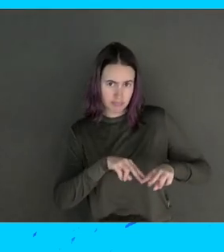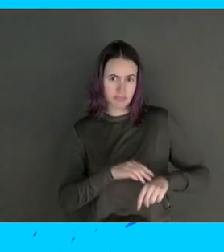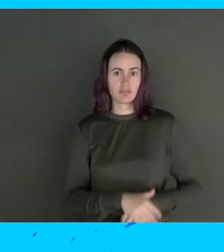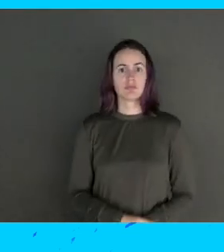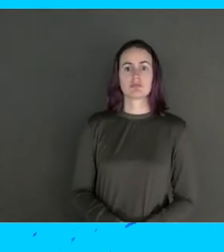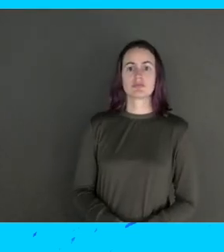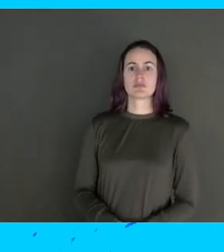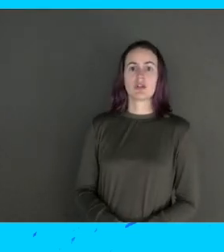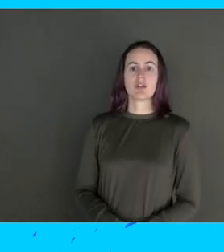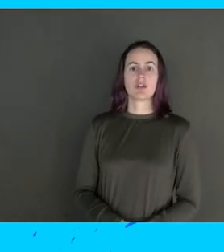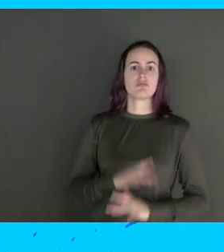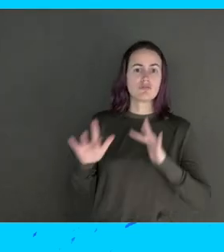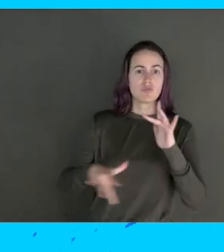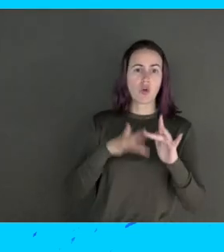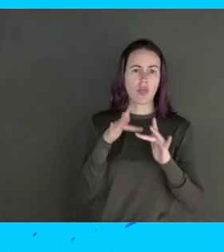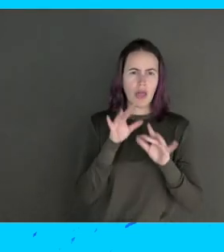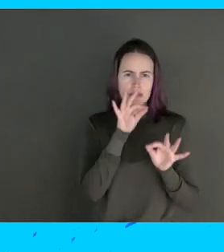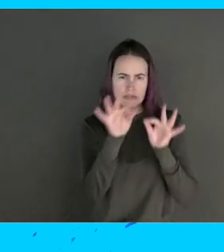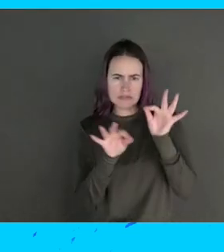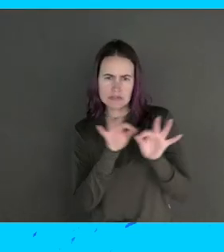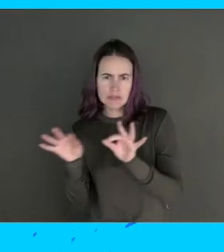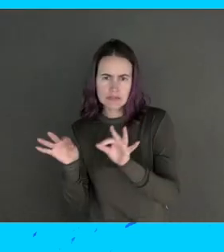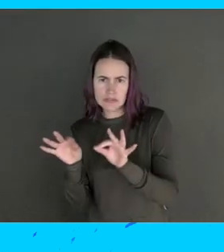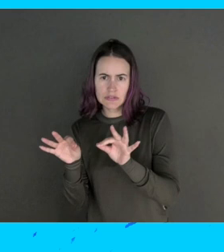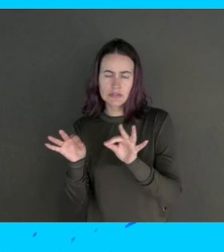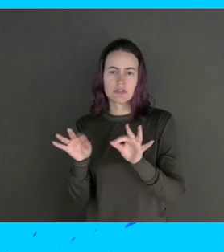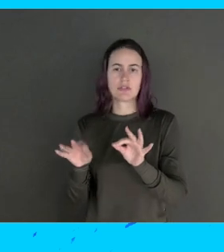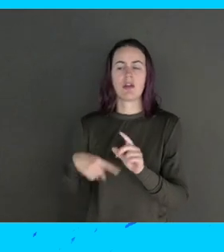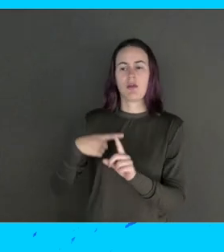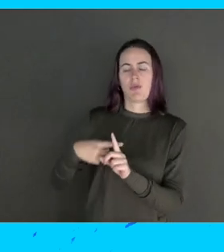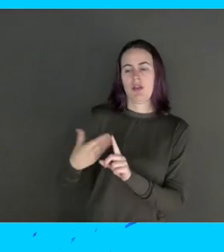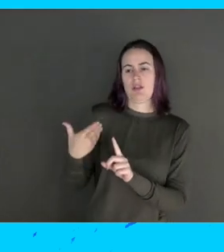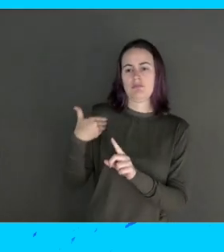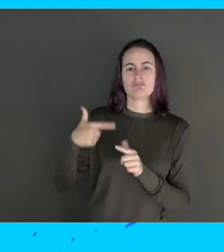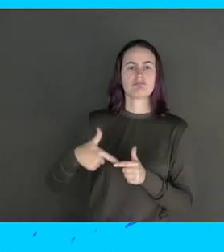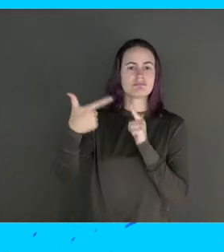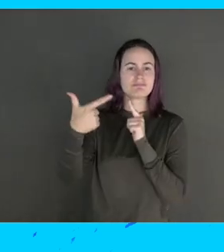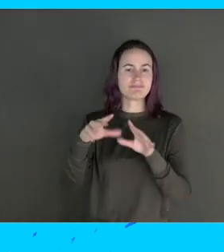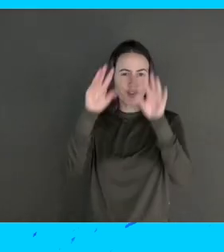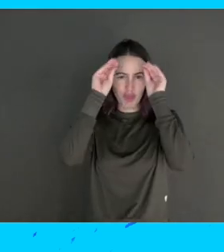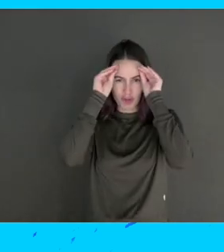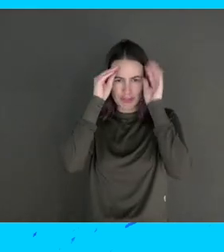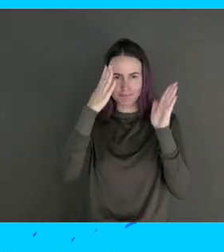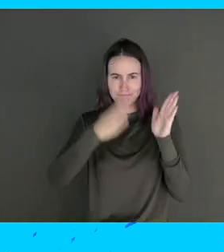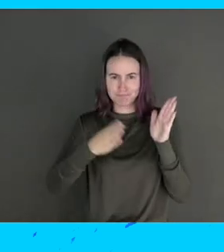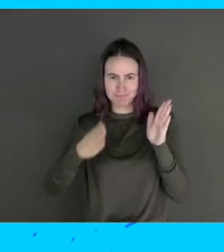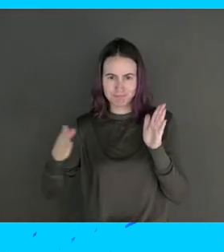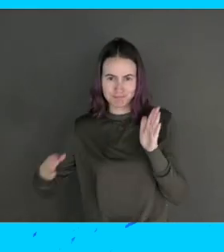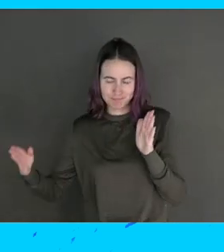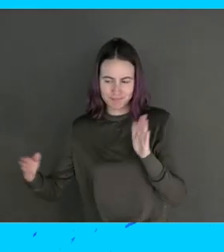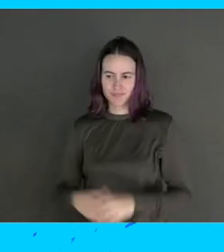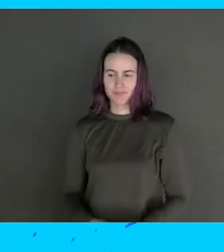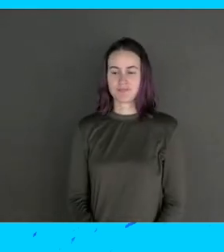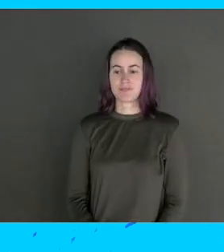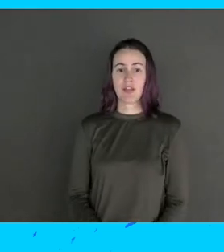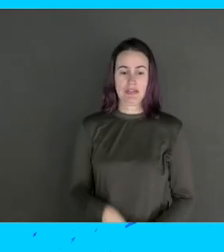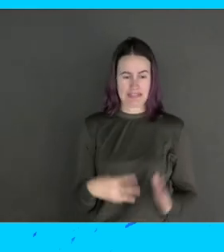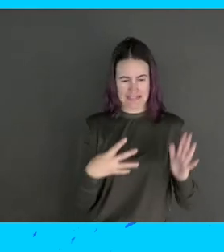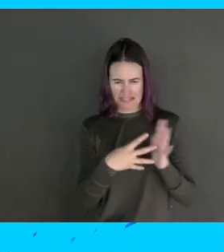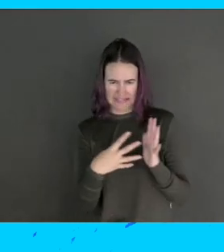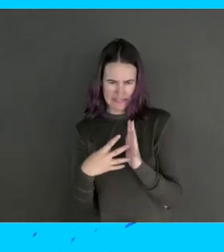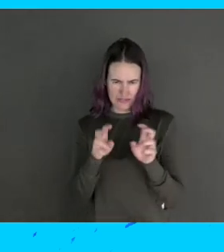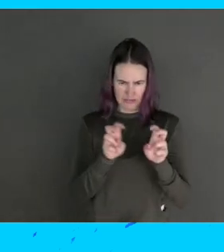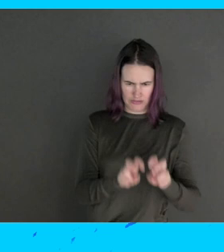2023, and most recently, a virtual learning series. Throughout all these assessment activities, we solicited